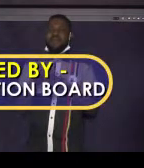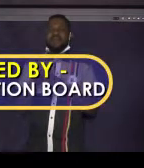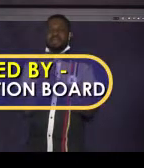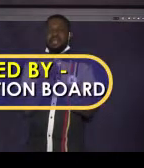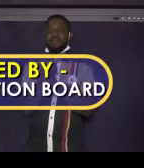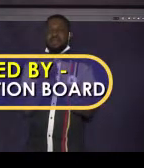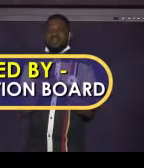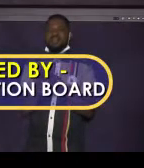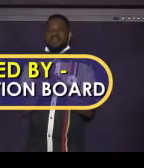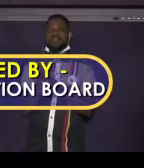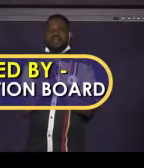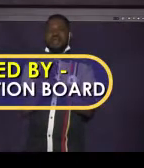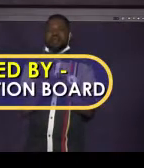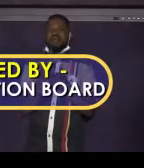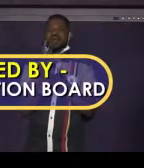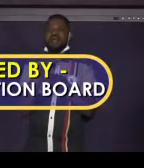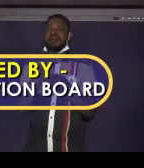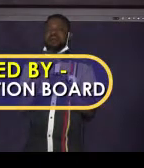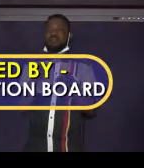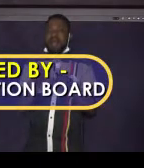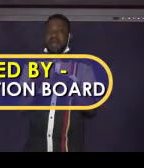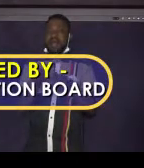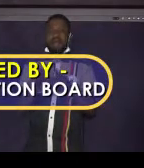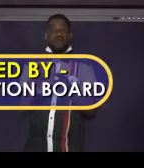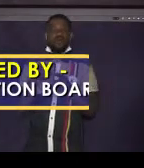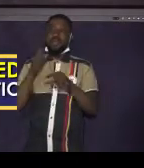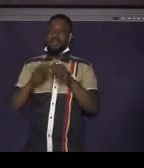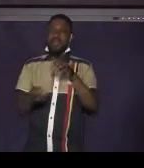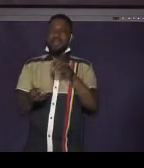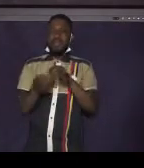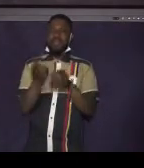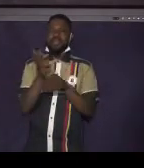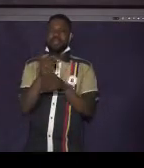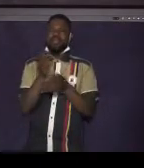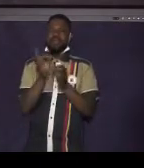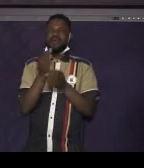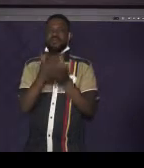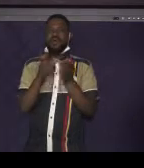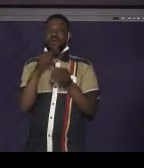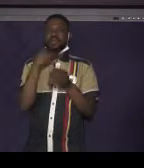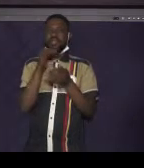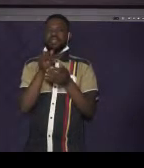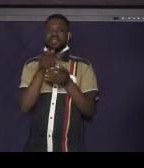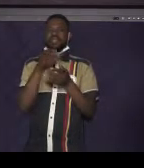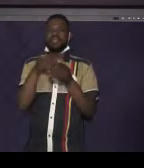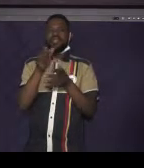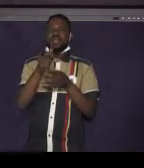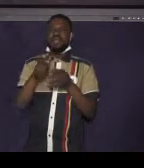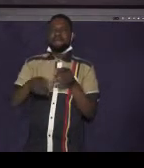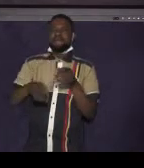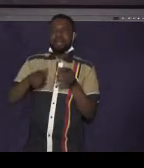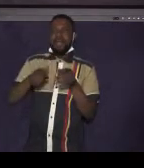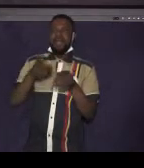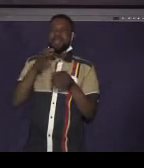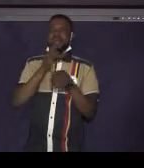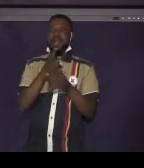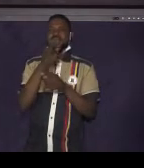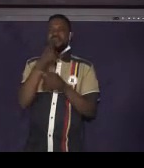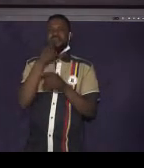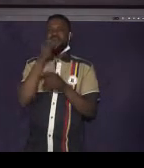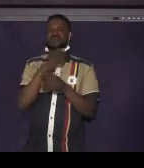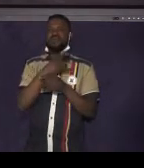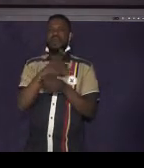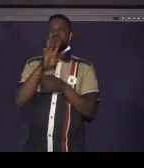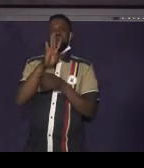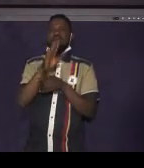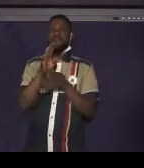terms. Times that are not alike, we cannot add them. If somebody says in a bag there are 3 pencils and 4